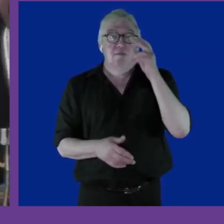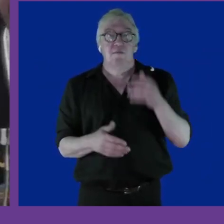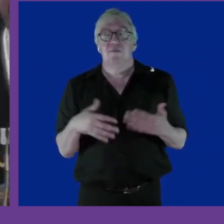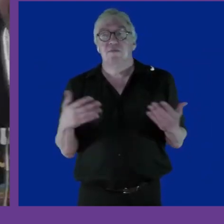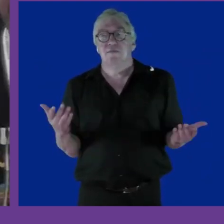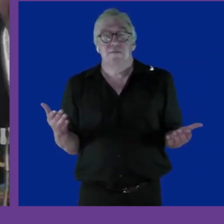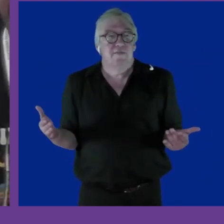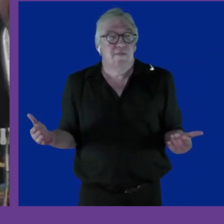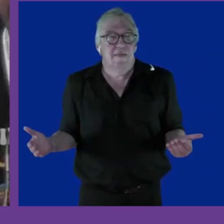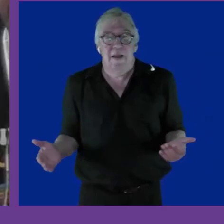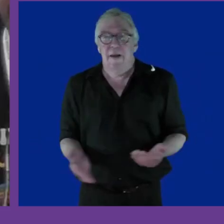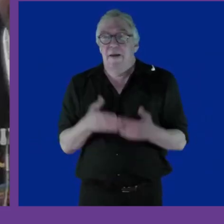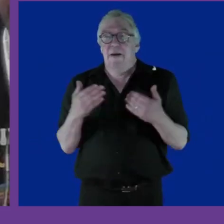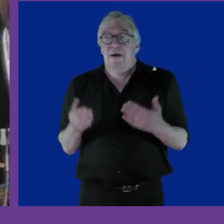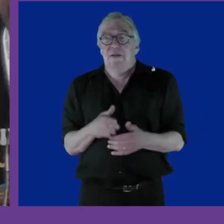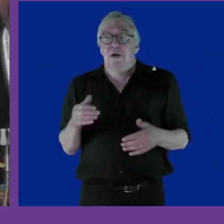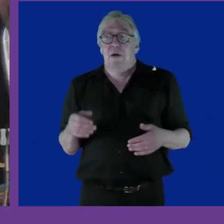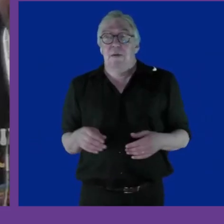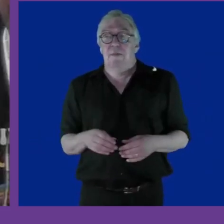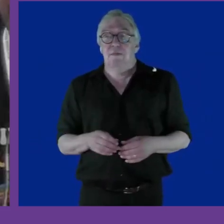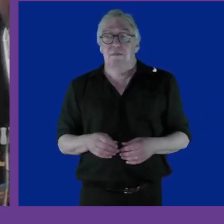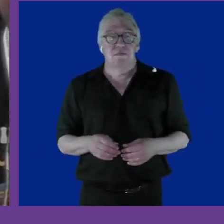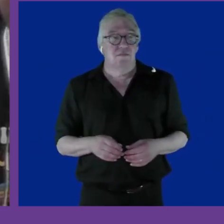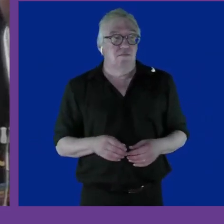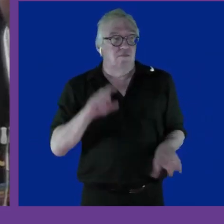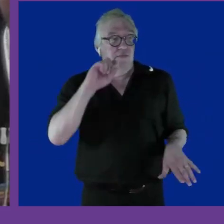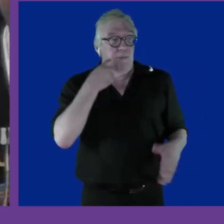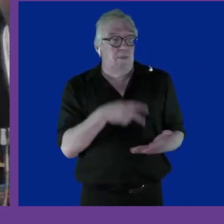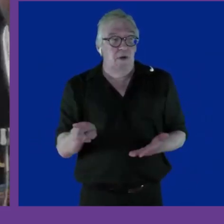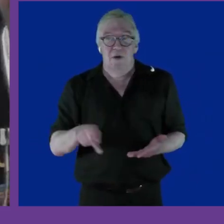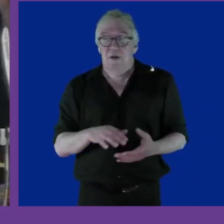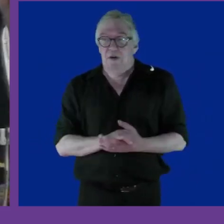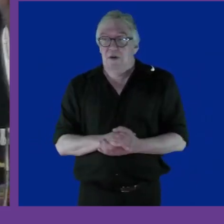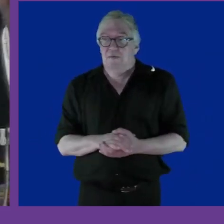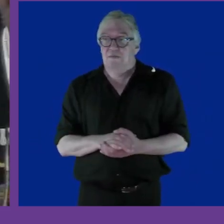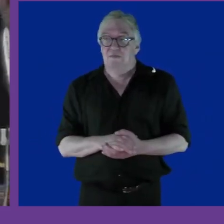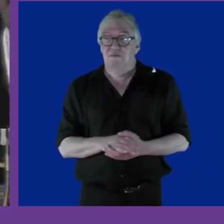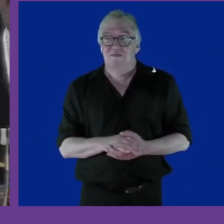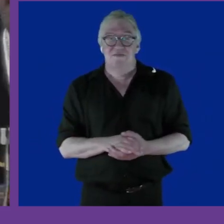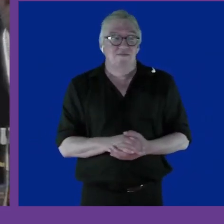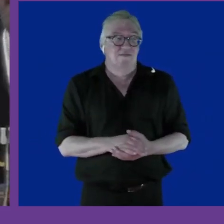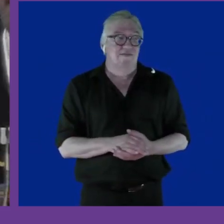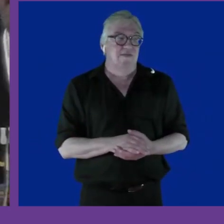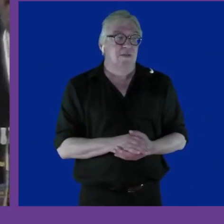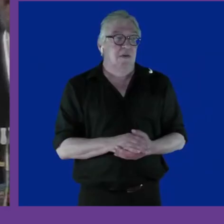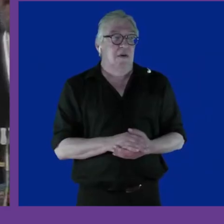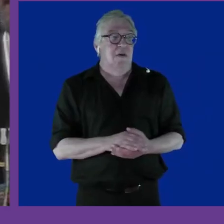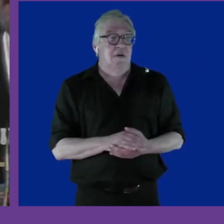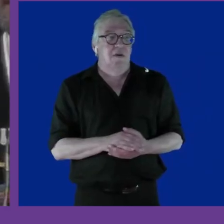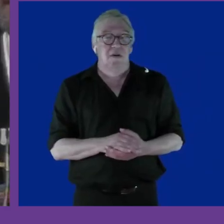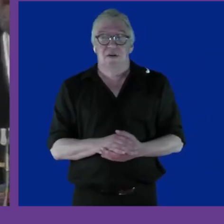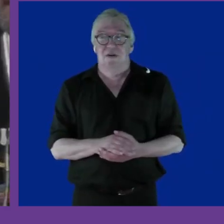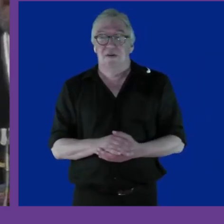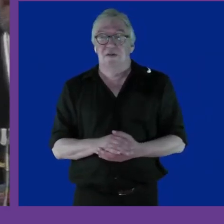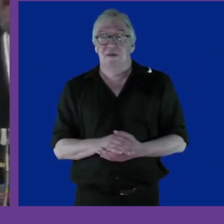use. And while we are trying to tell you right now not to look at this from the legal aspect, it's still a